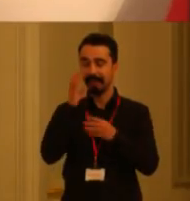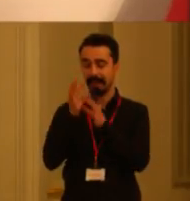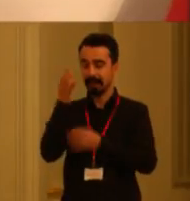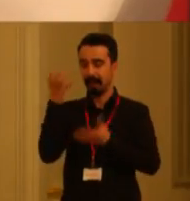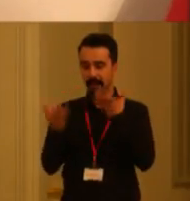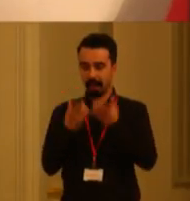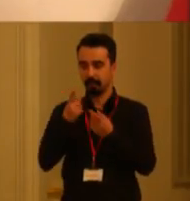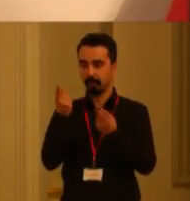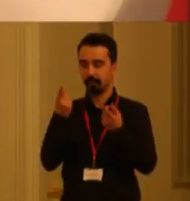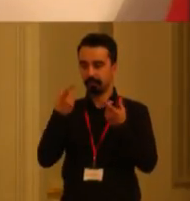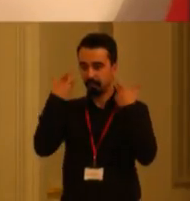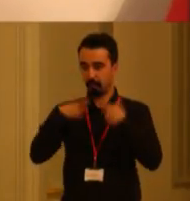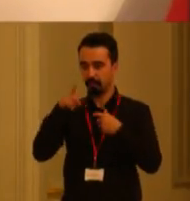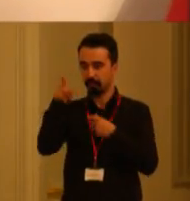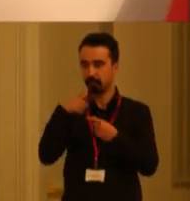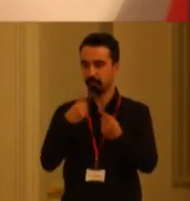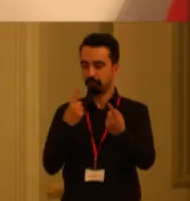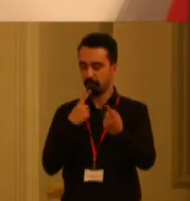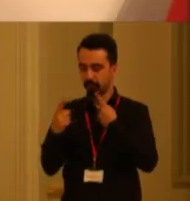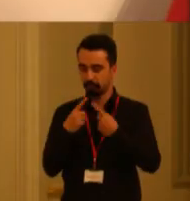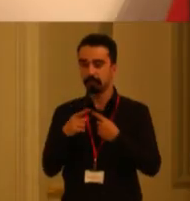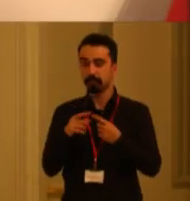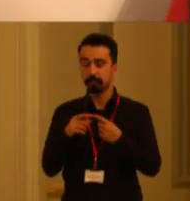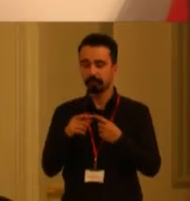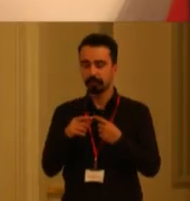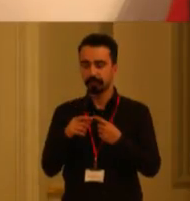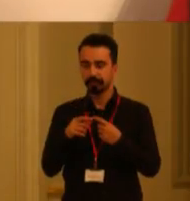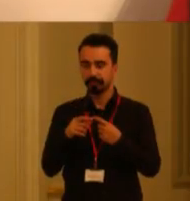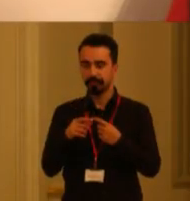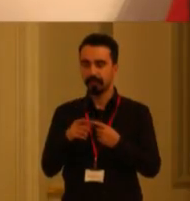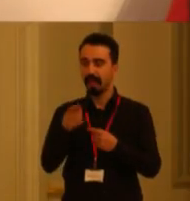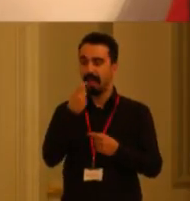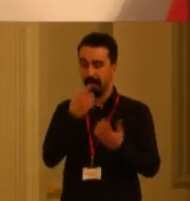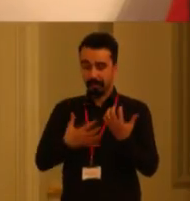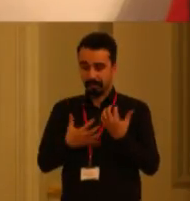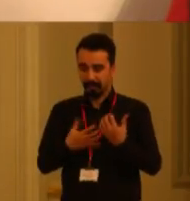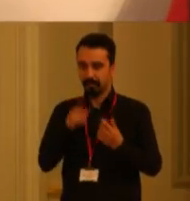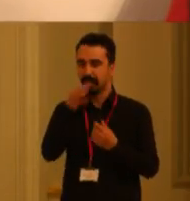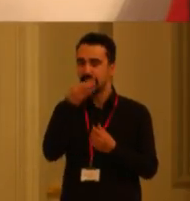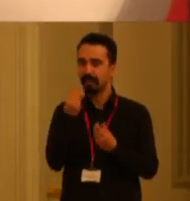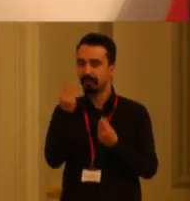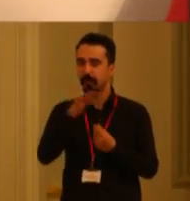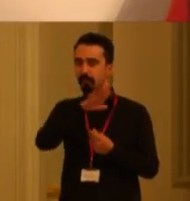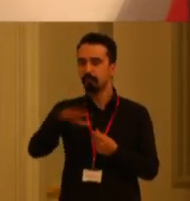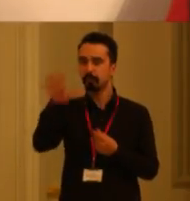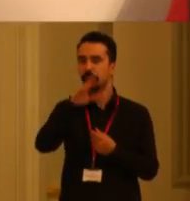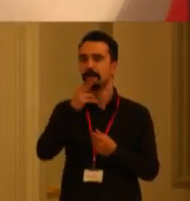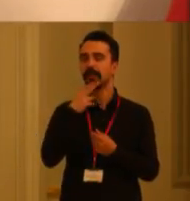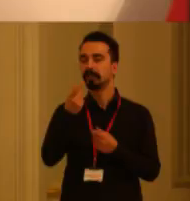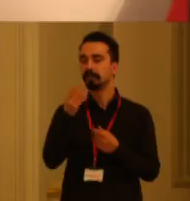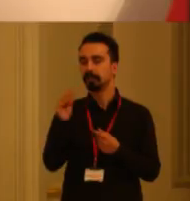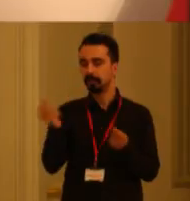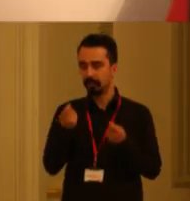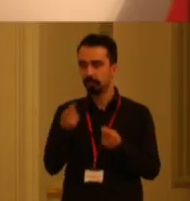a senior manager from a bank, an HR manager. We were discussing this, and then this